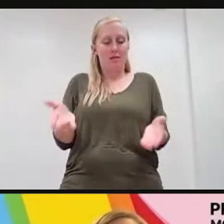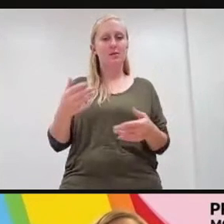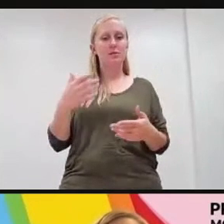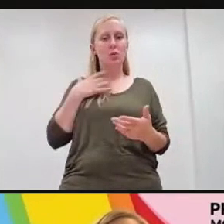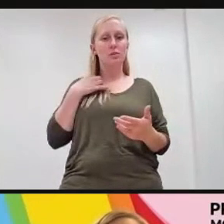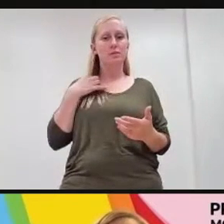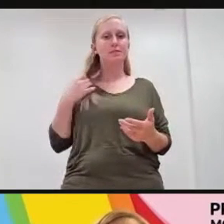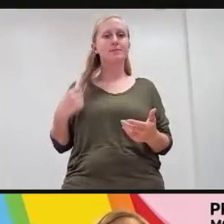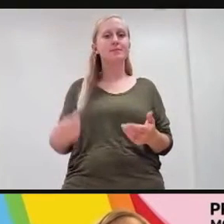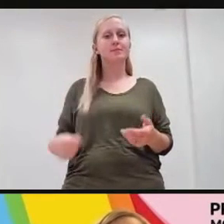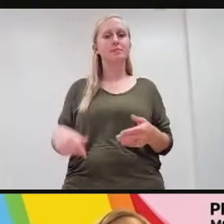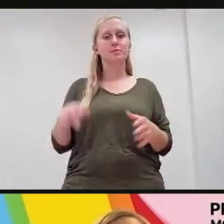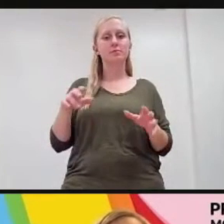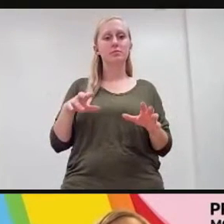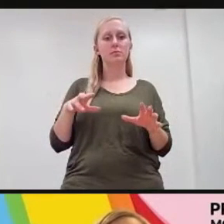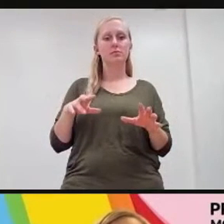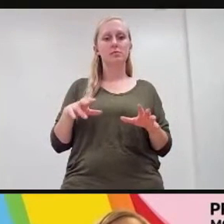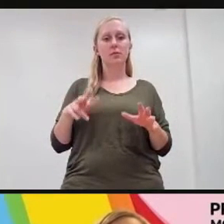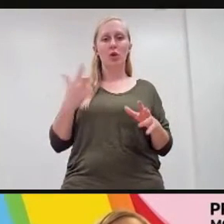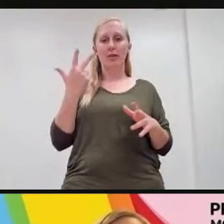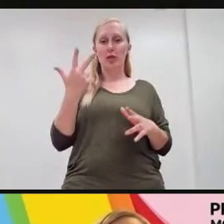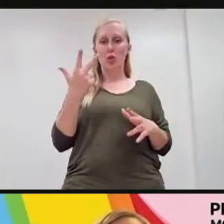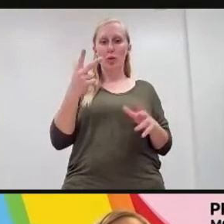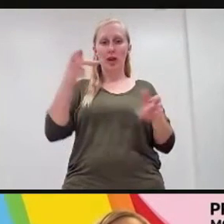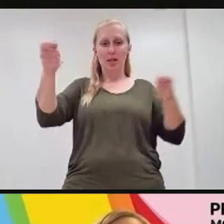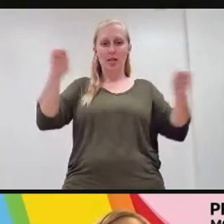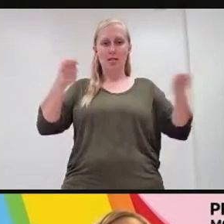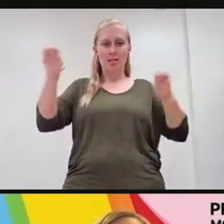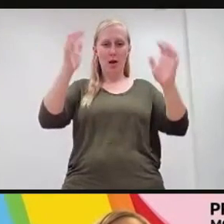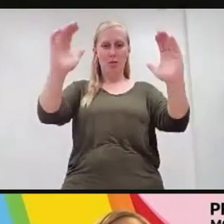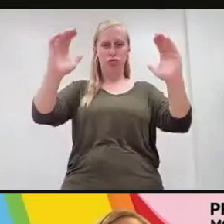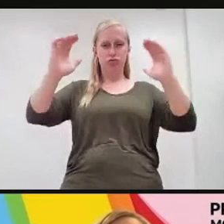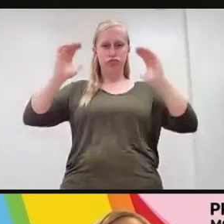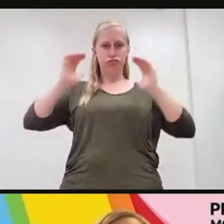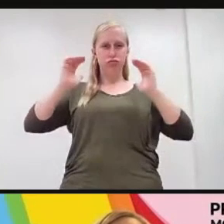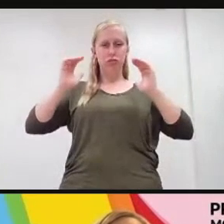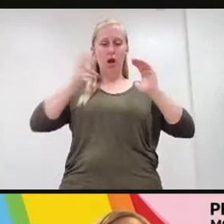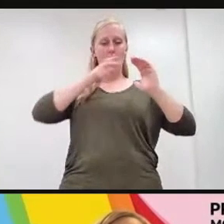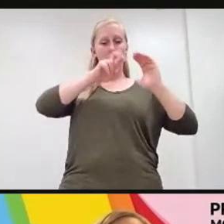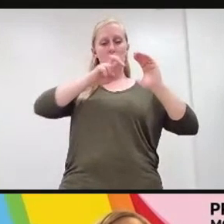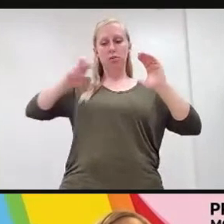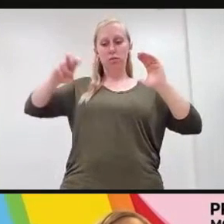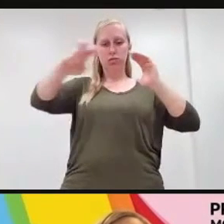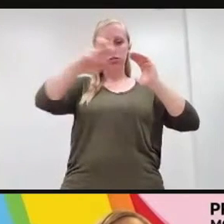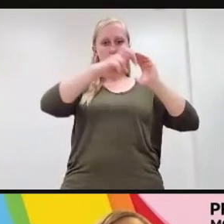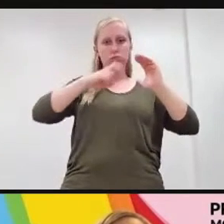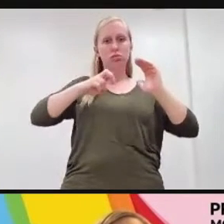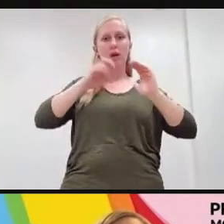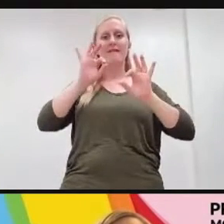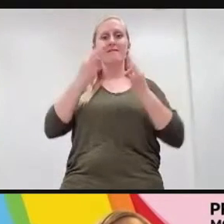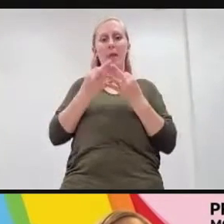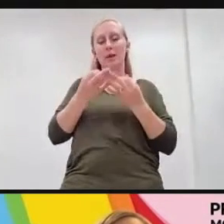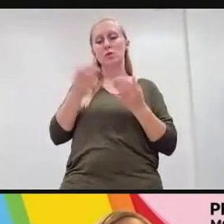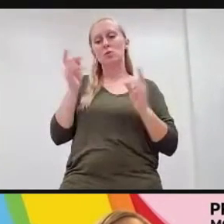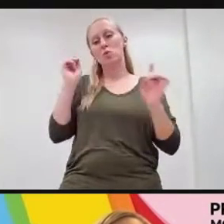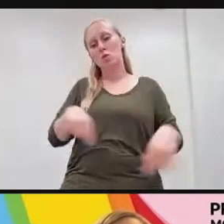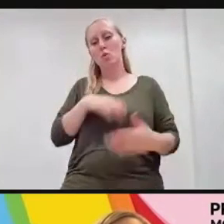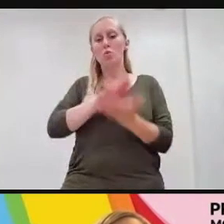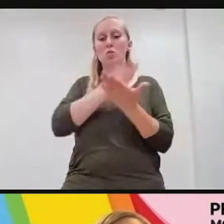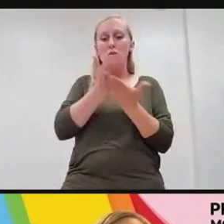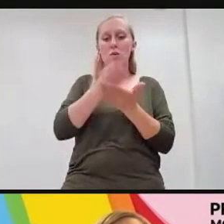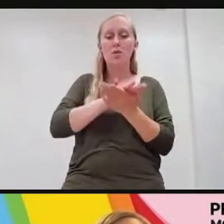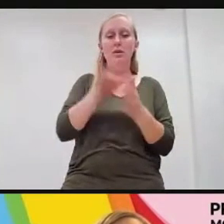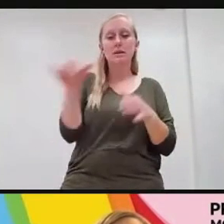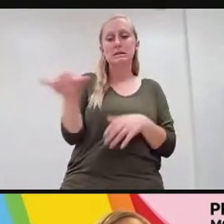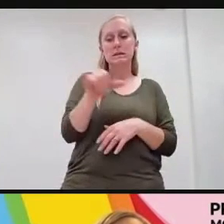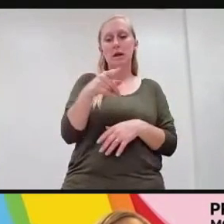would haul one of those 3-tonner trucks. All the families would go and cook food, and it's like a picnic by